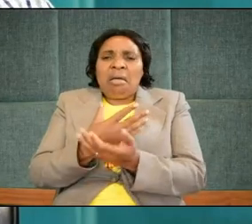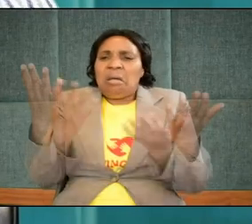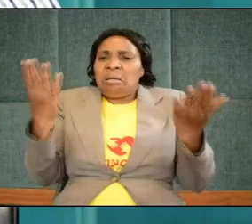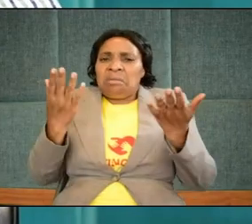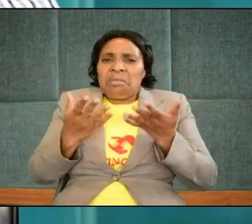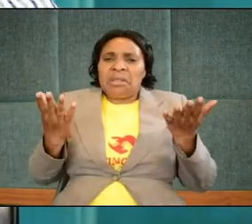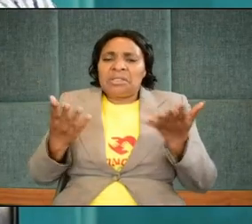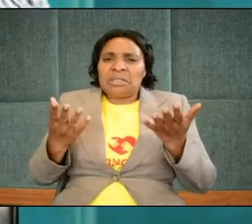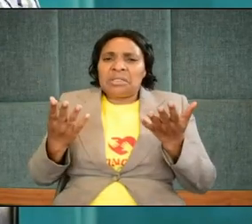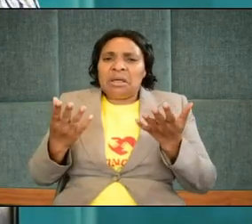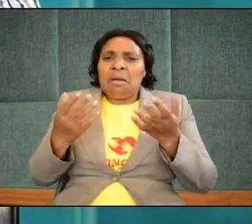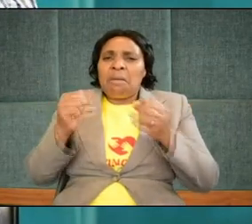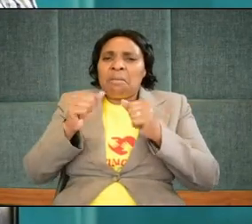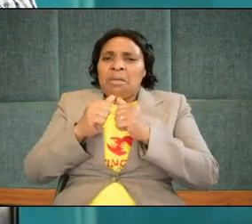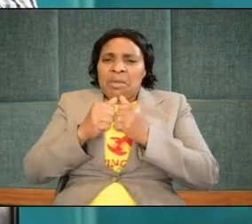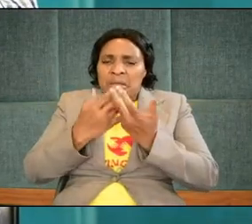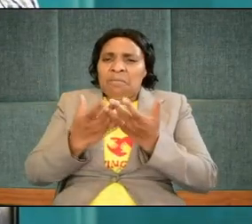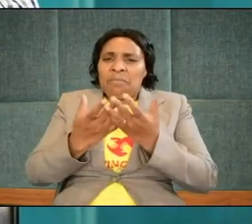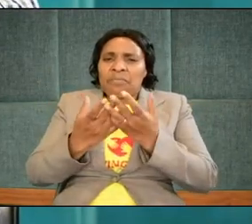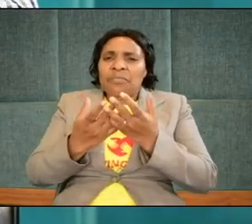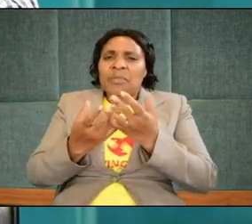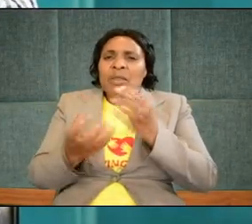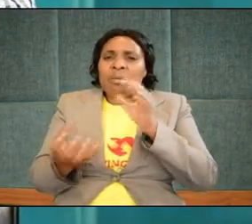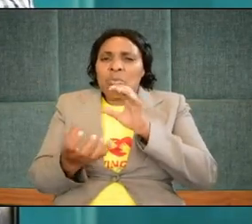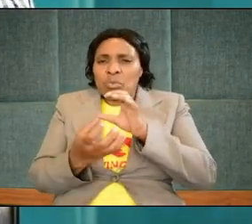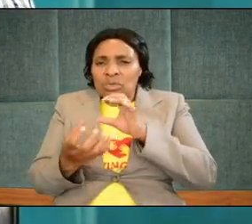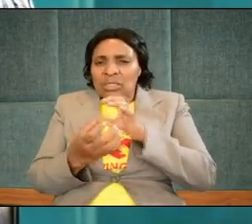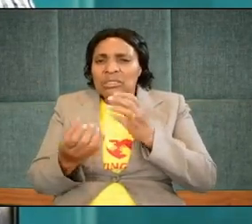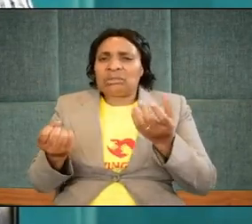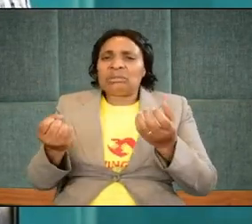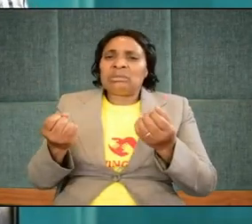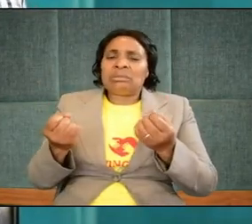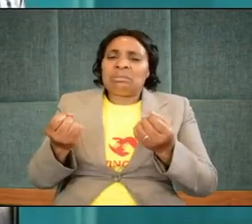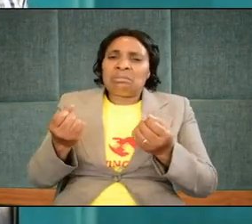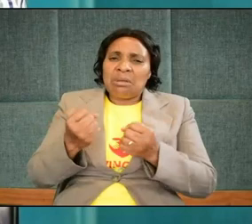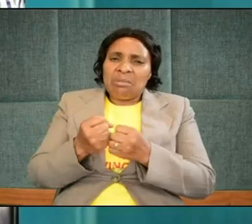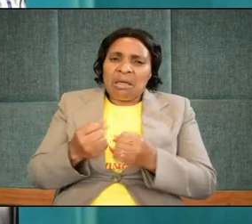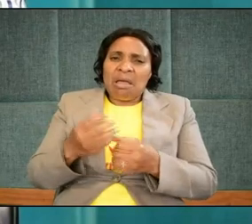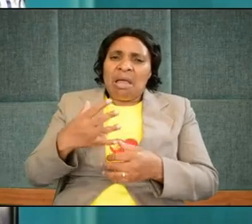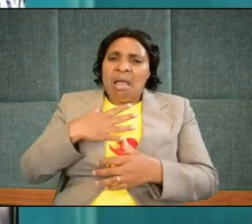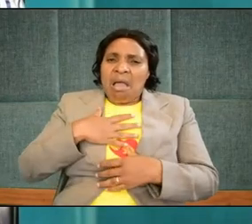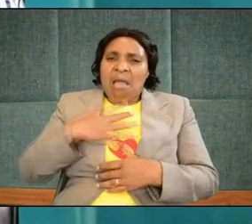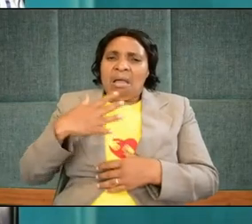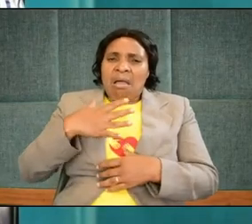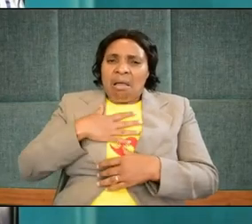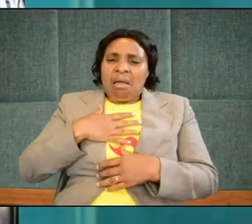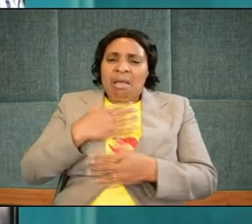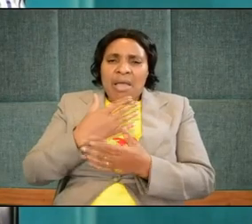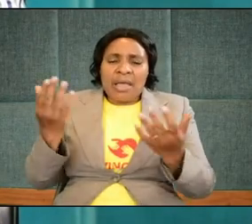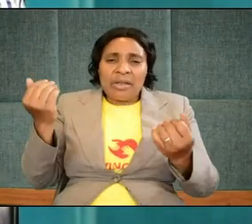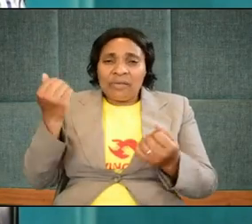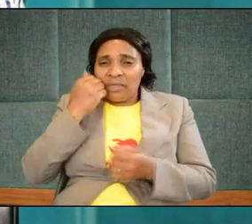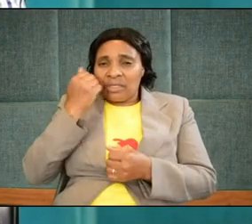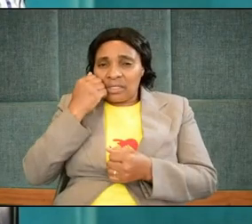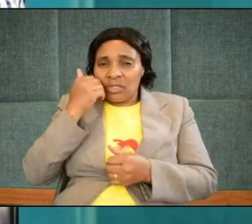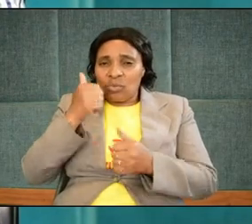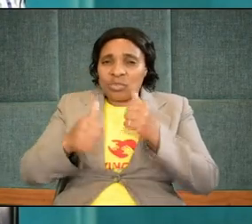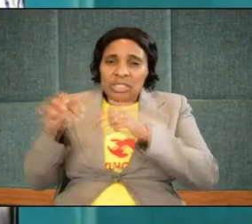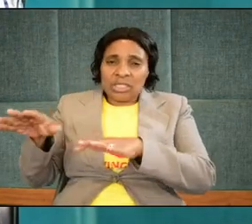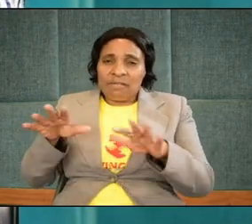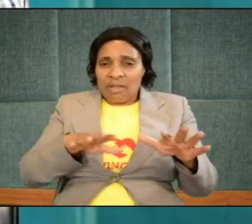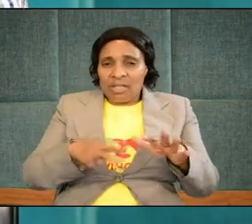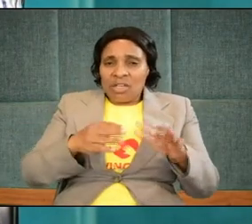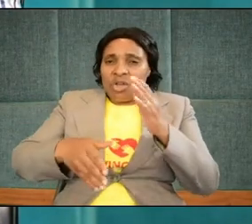things, prostate cancer, tonsillitis, asthma, any of the diseases that we are suffering from today? God is